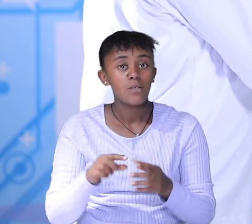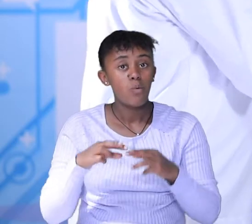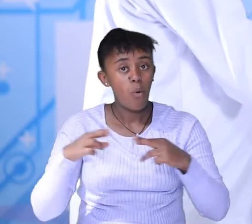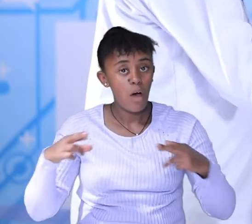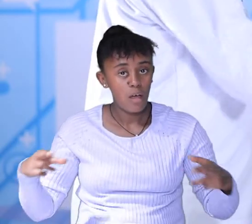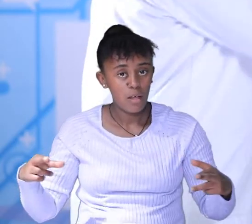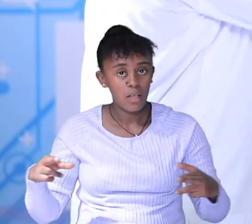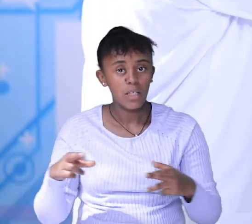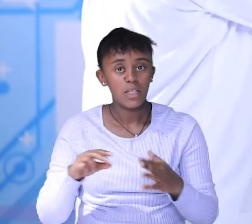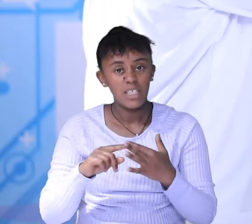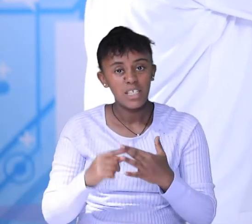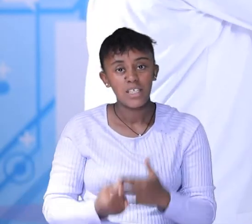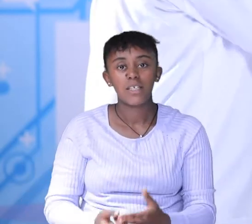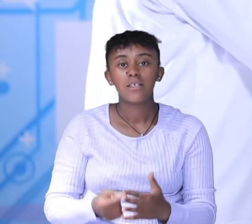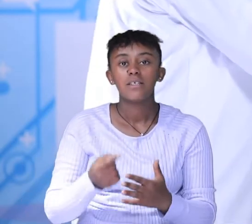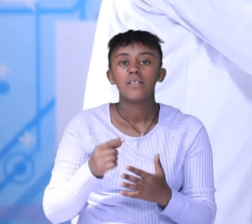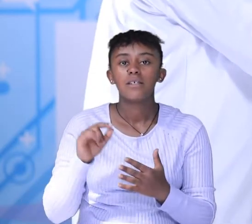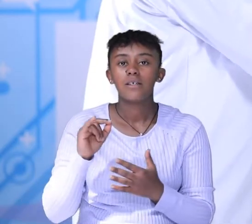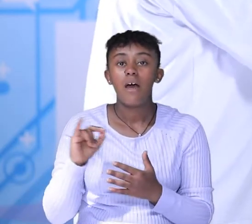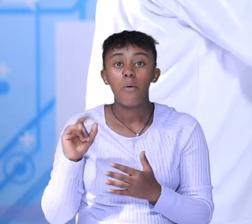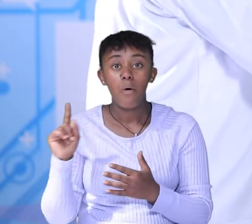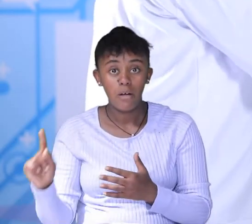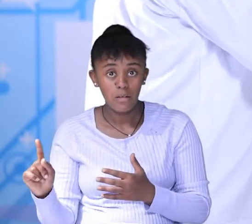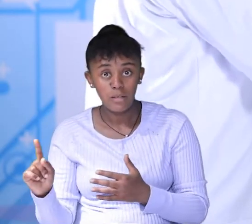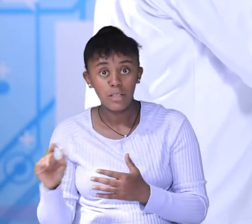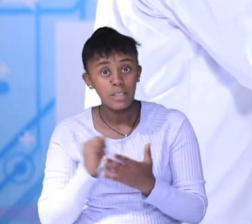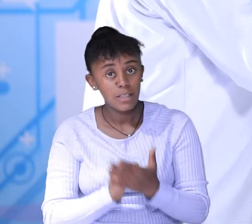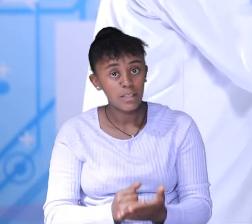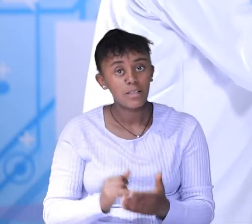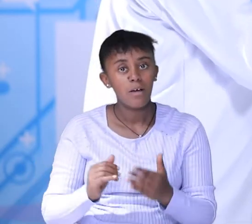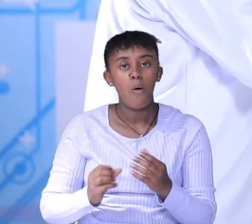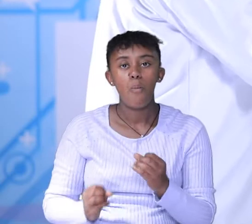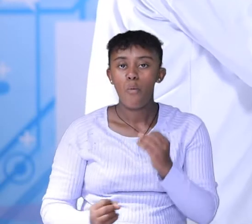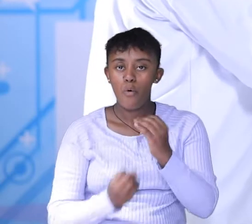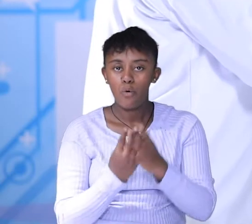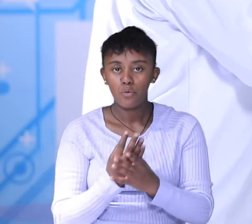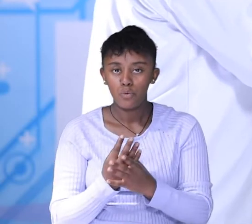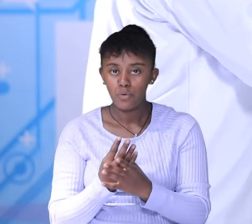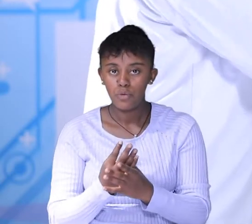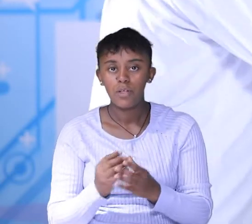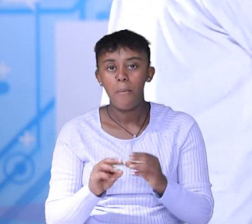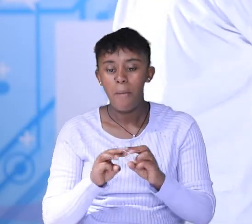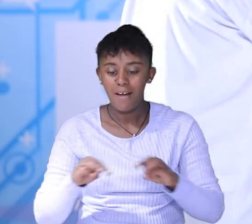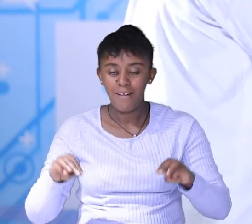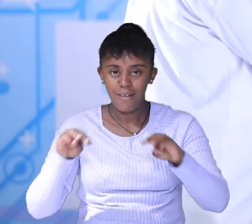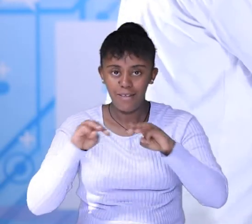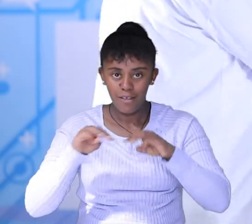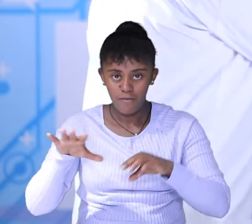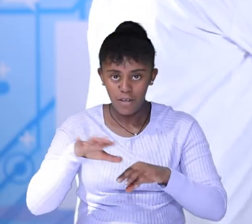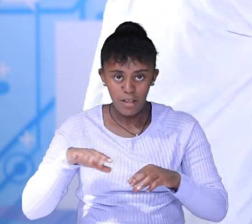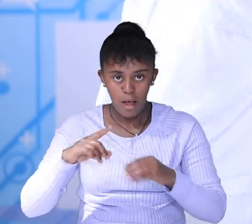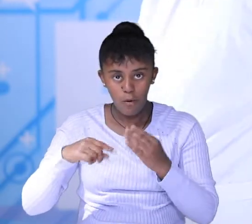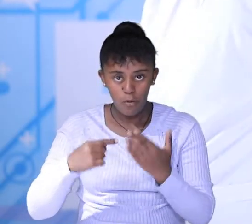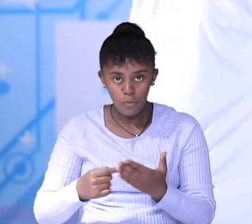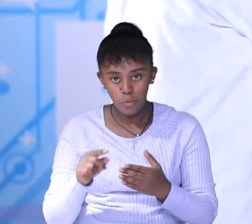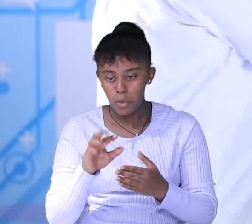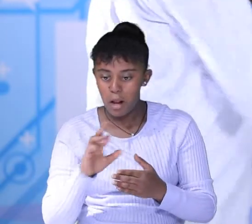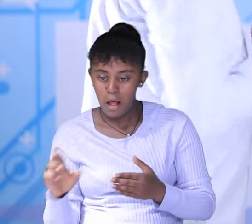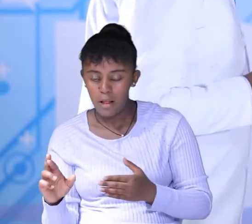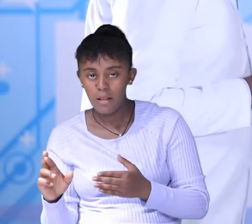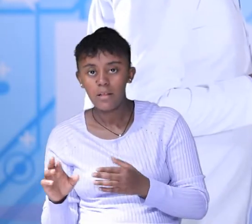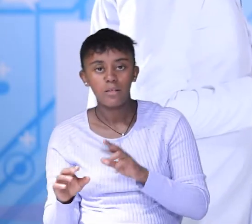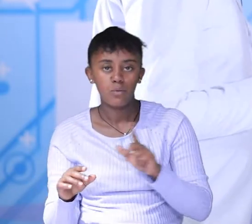it. So Hans Ørsted brought the compass nearer to a current carrying conductor. I hope you have learned this